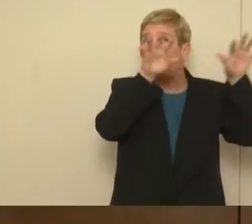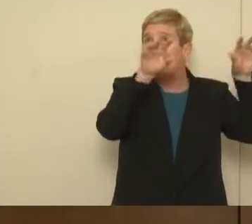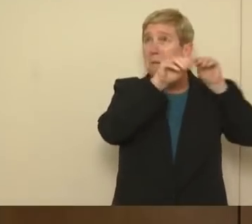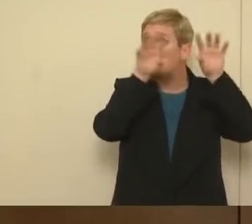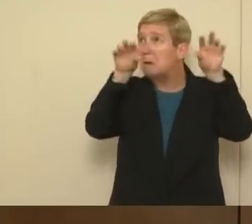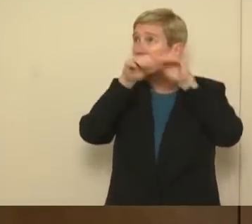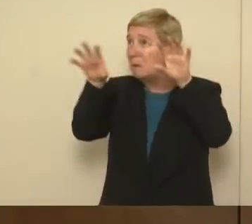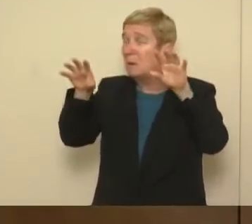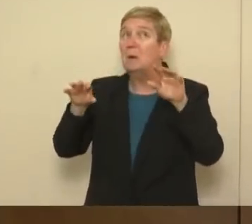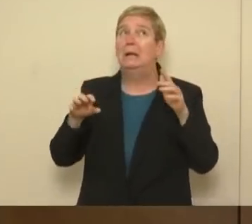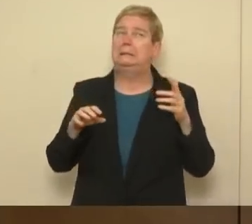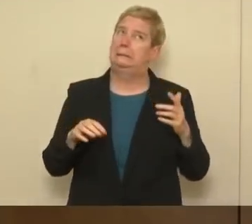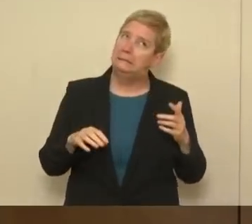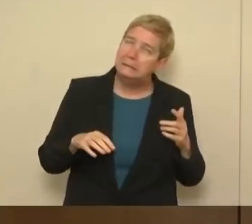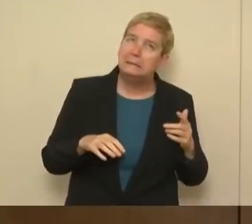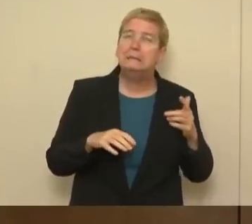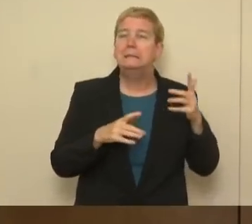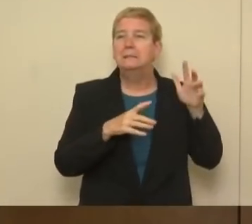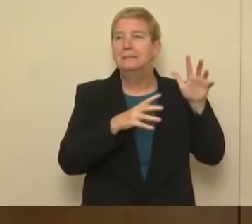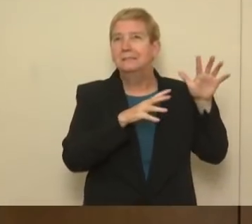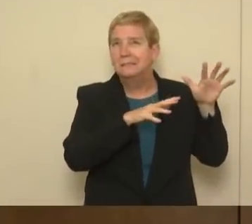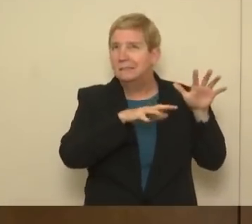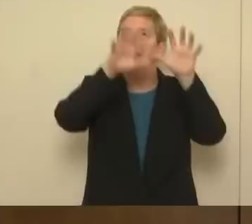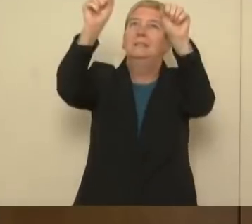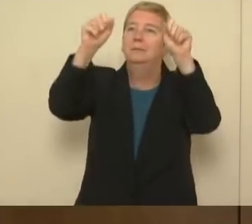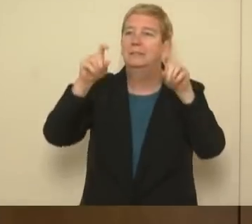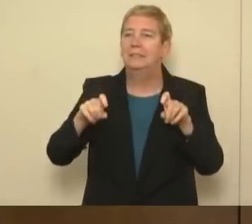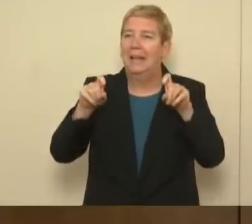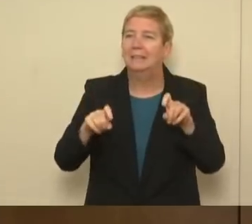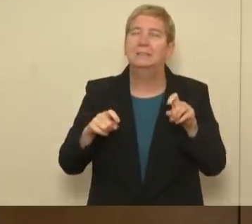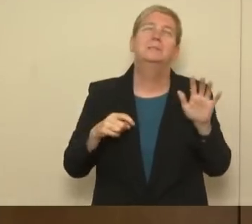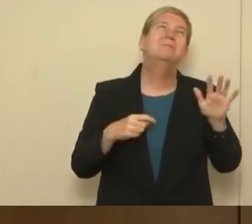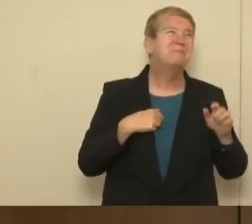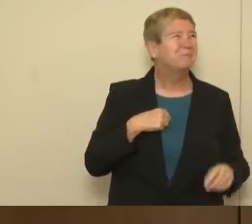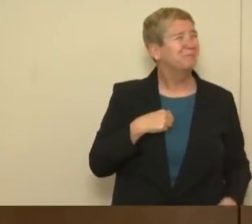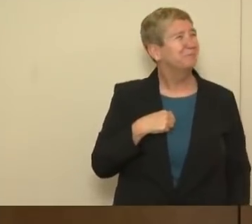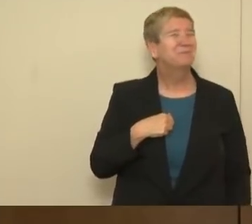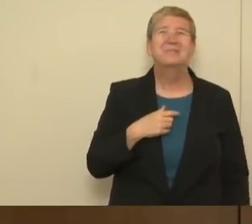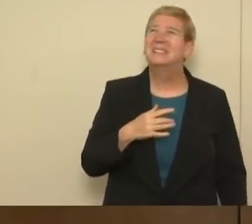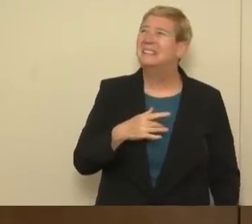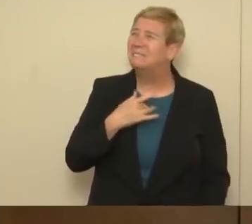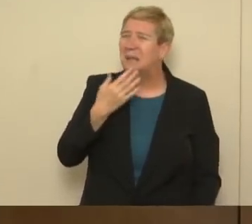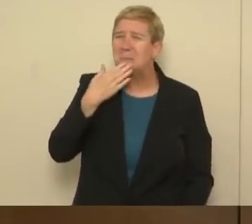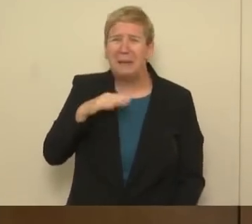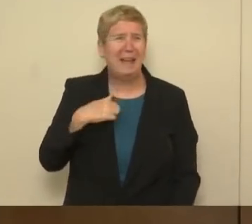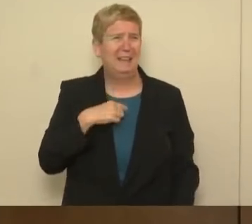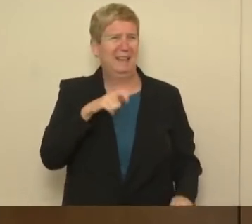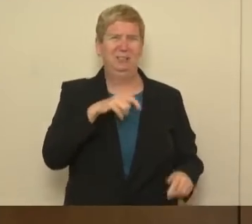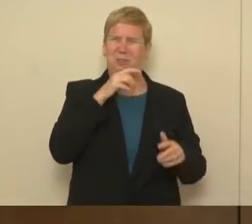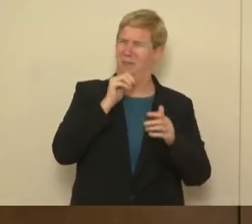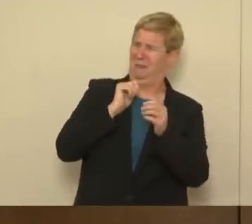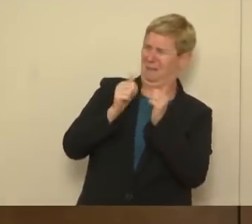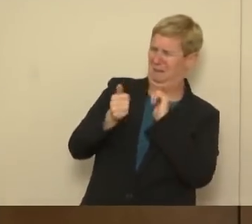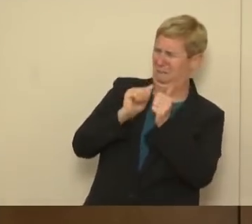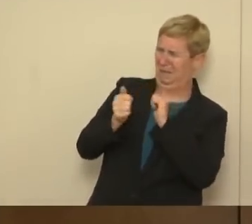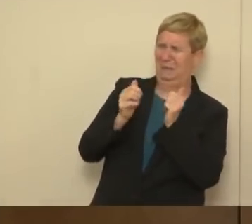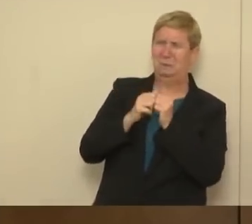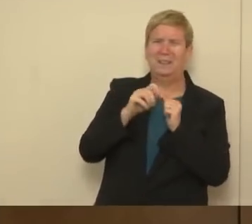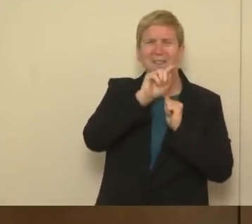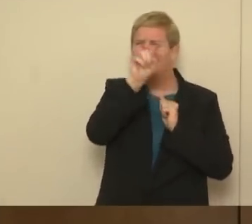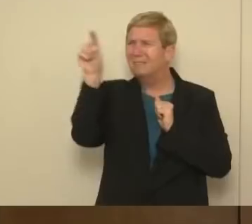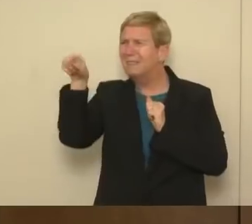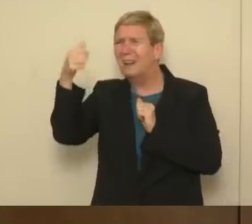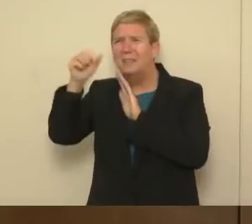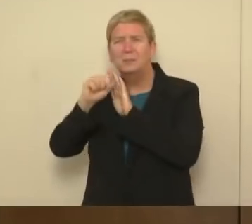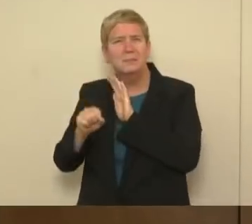strategy, and that makes me feel bad. I shouldn't be competing for testing supplies with our neighbors. I want them to